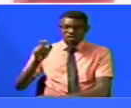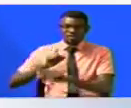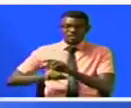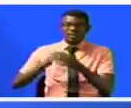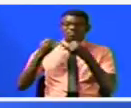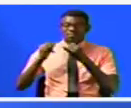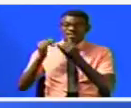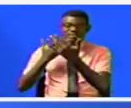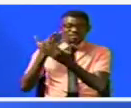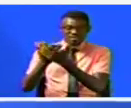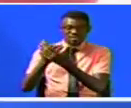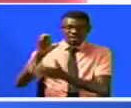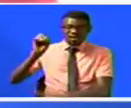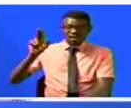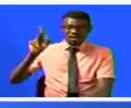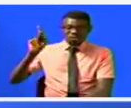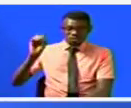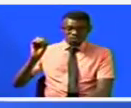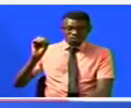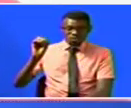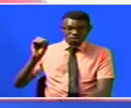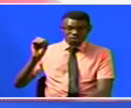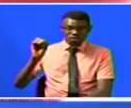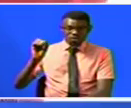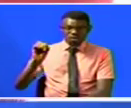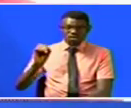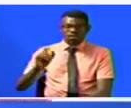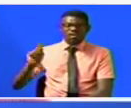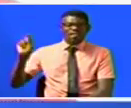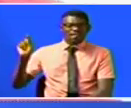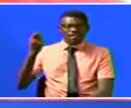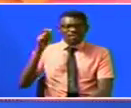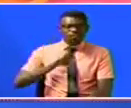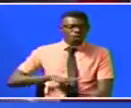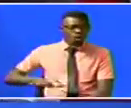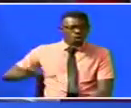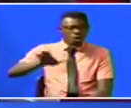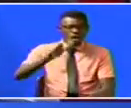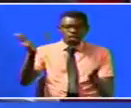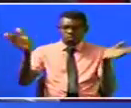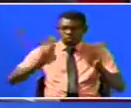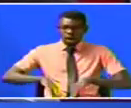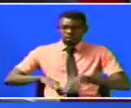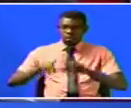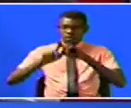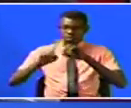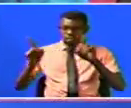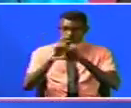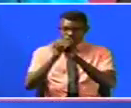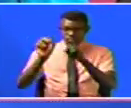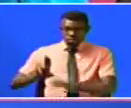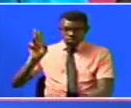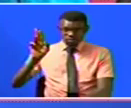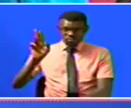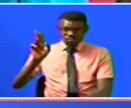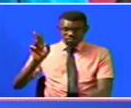Akijaribu kushika Edi Ouko, taifa yote ya Kenya itaamuka. But it is President Uhuru Kenyatta who